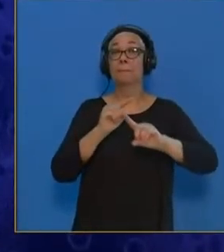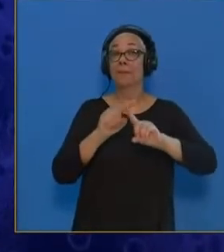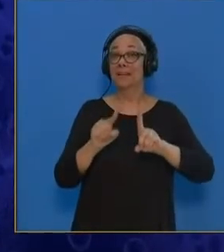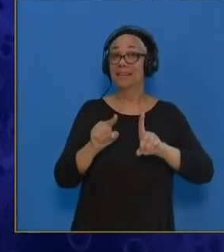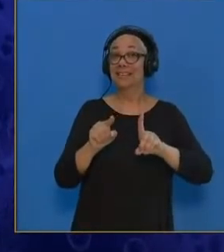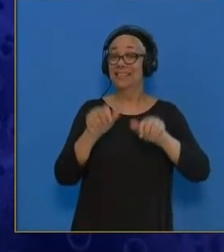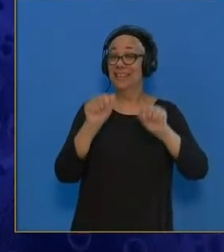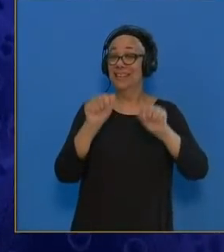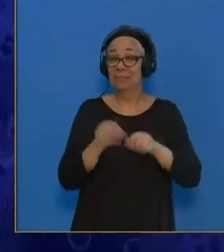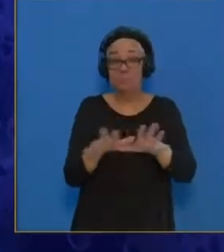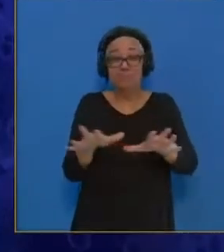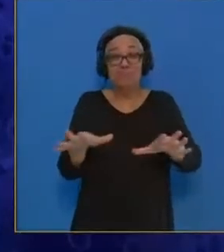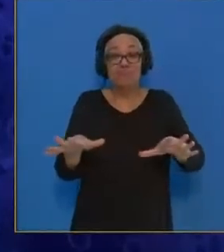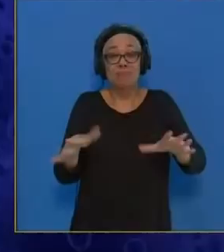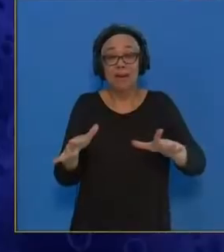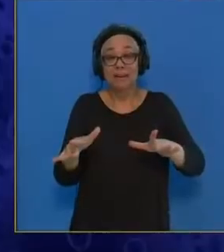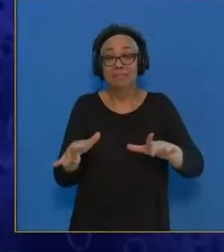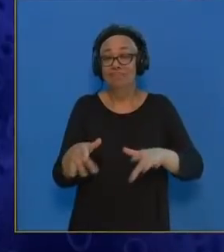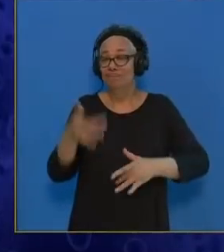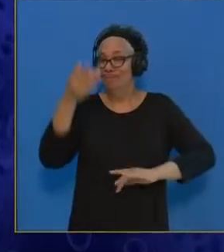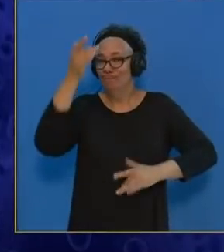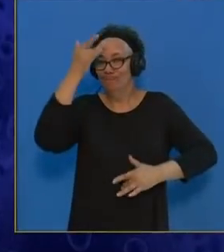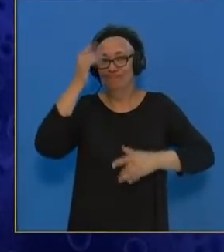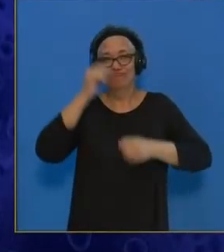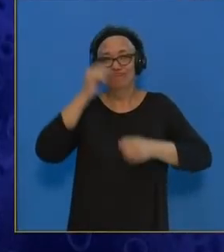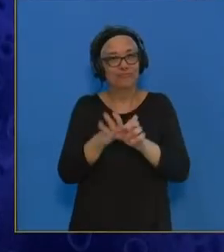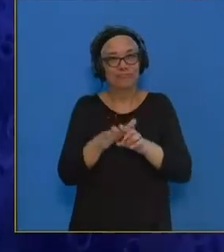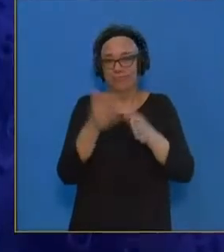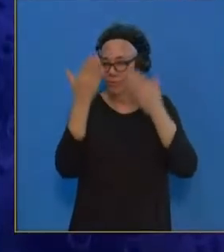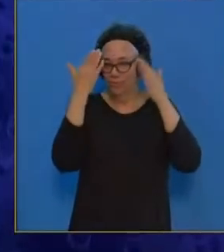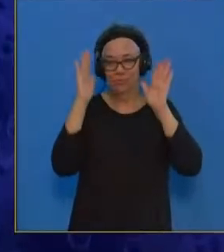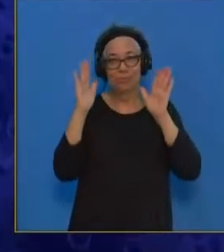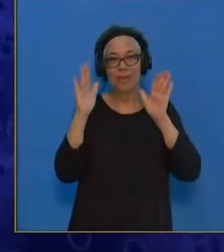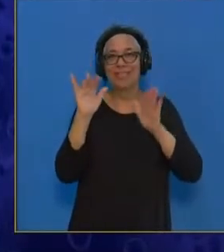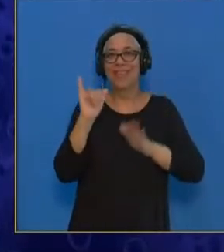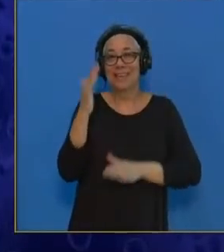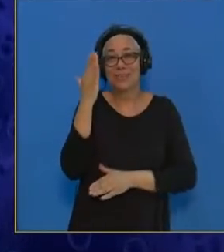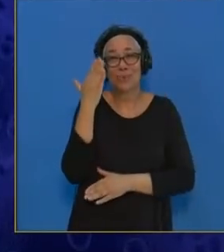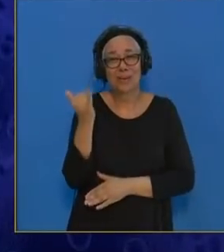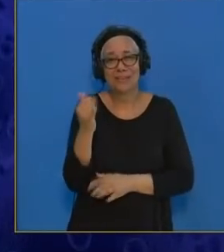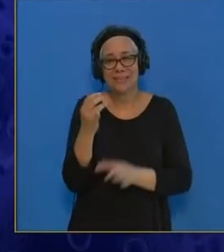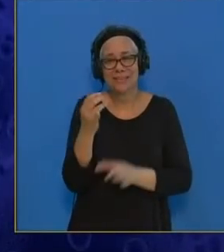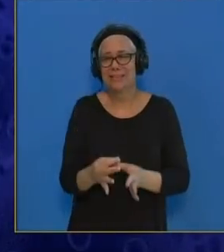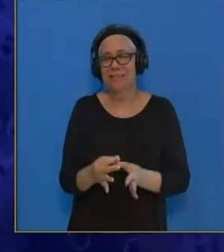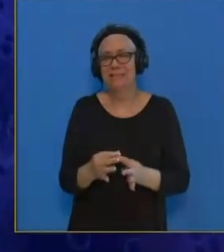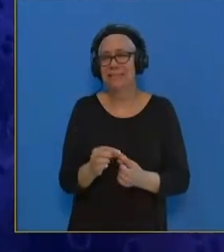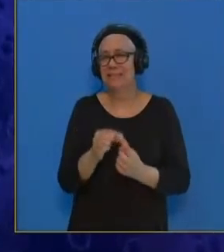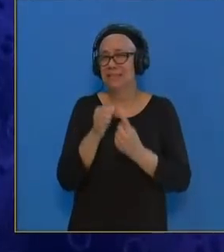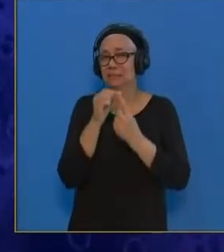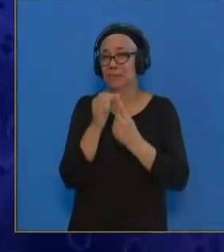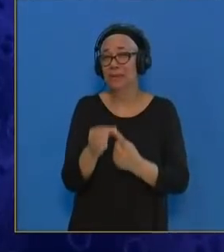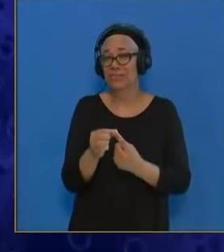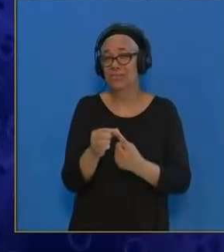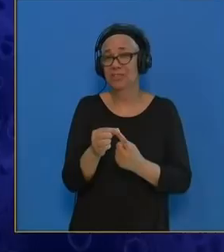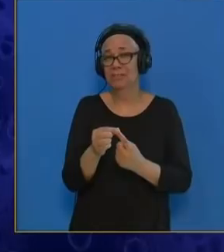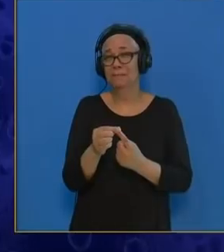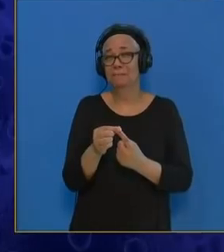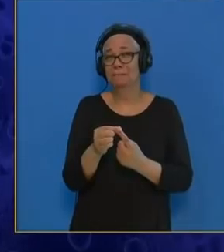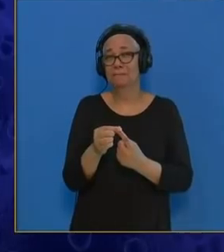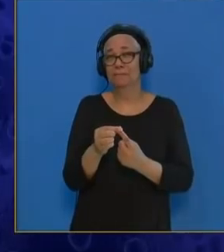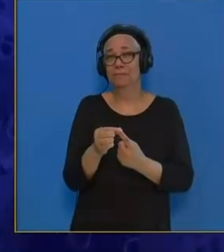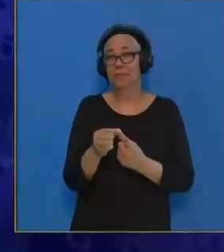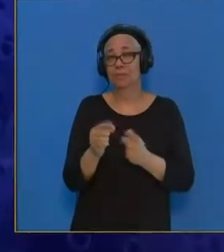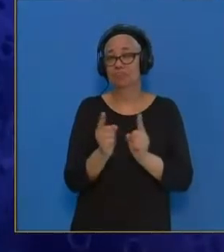be spreading the virus unknowingly. And that is the reason why, especially in cases and instances where